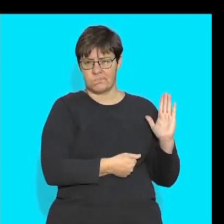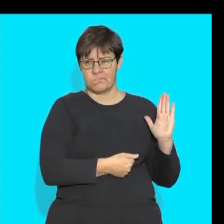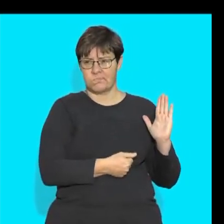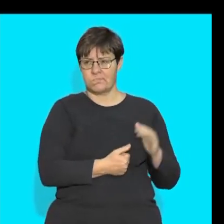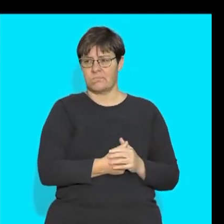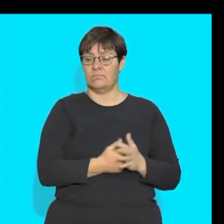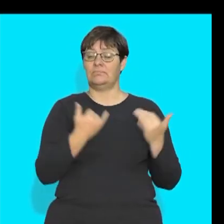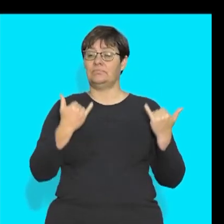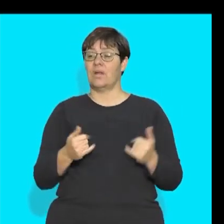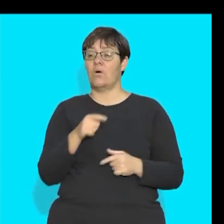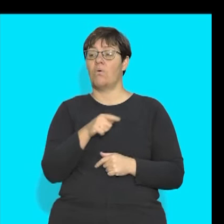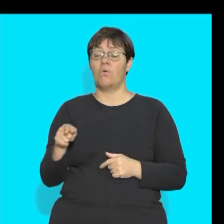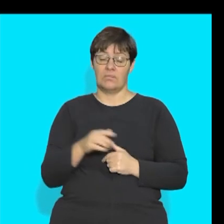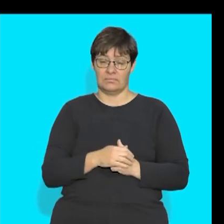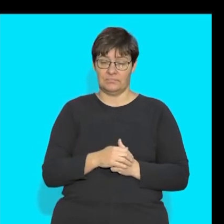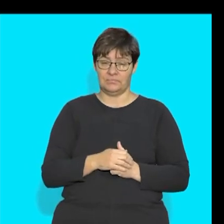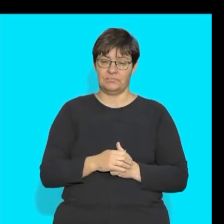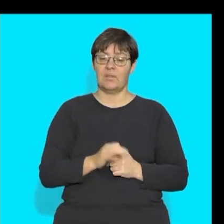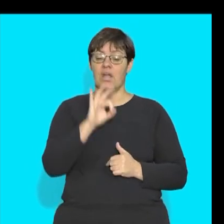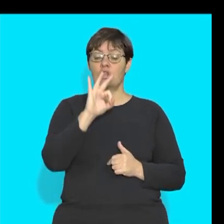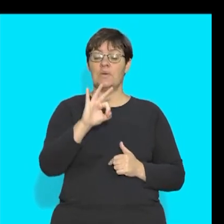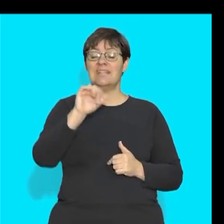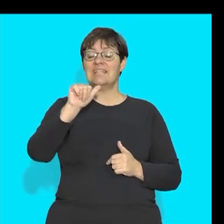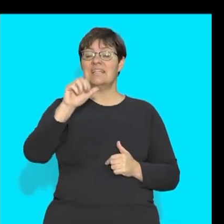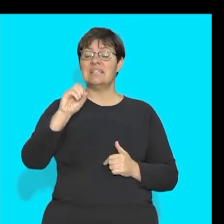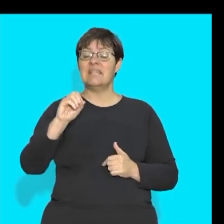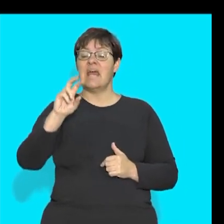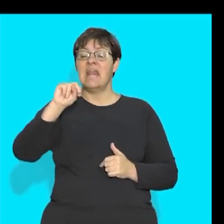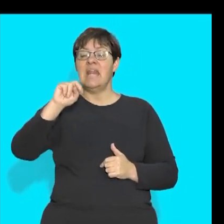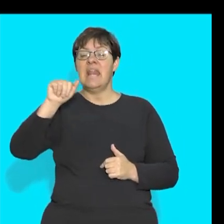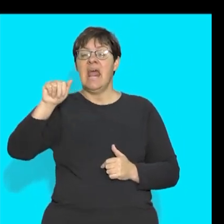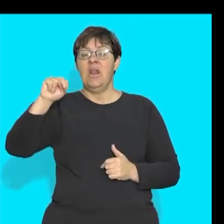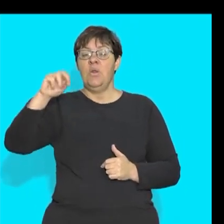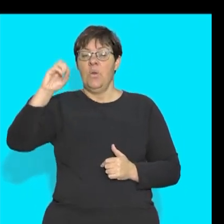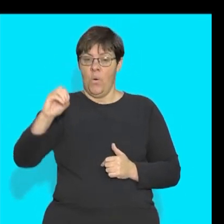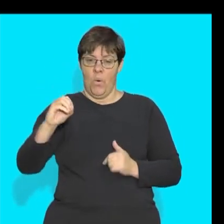information sheet. Now we get to the fun part. I've got 360